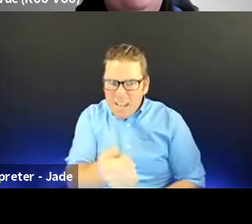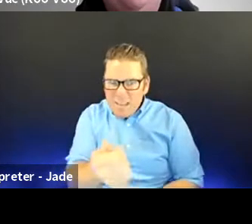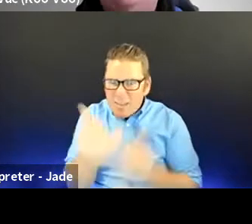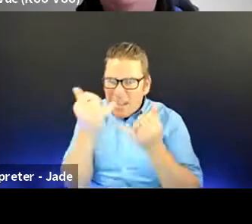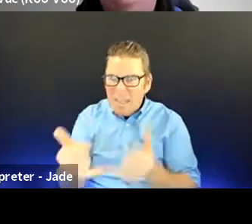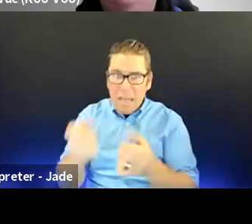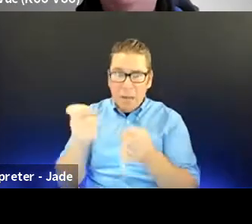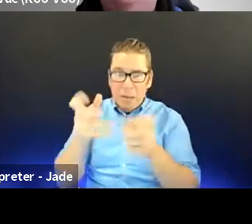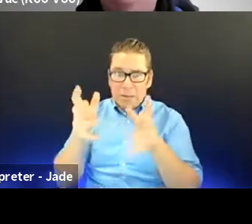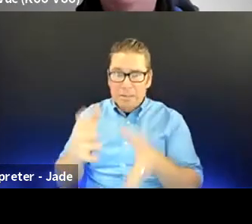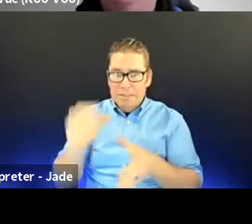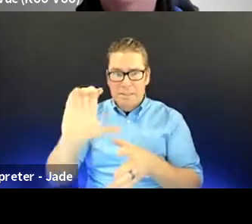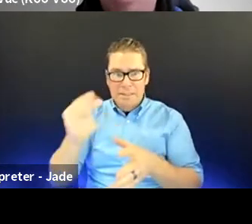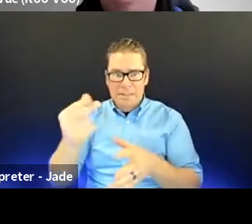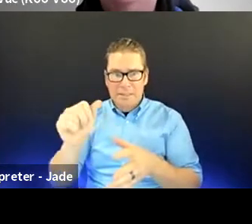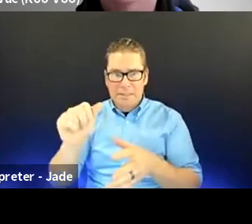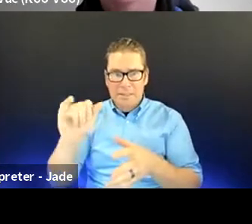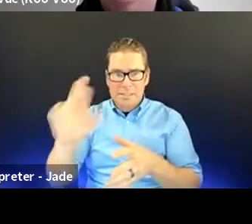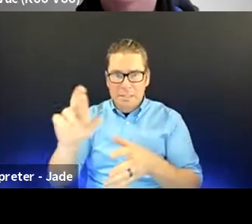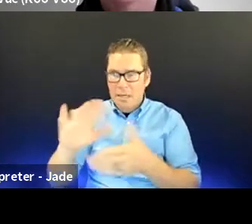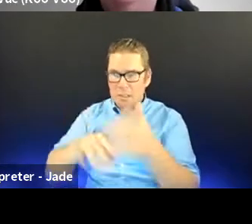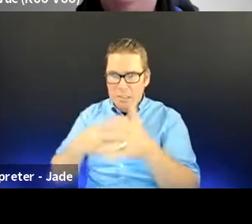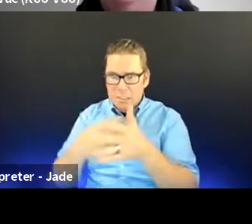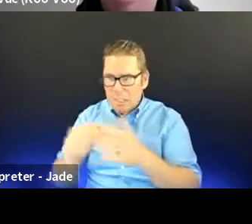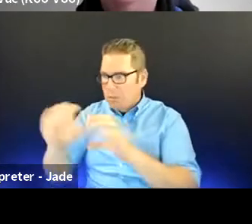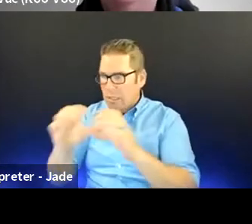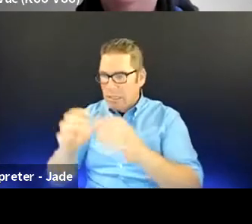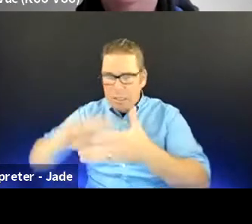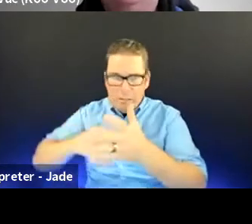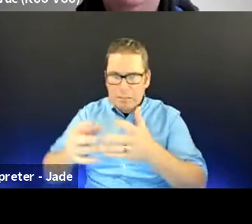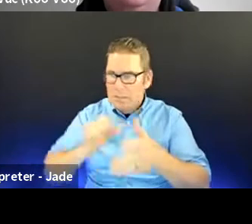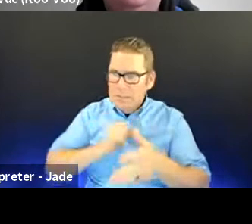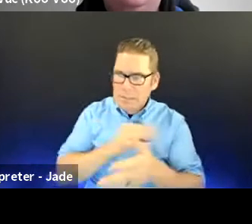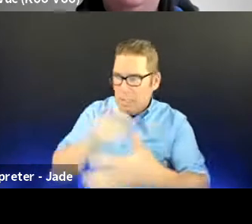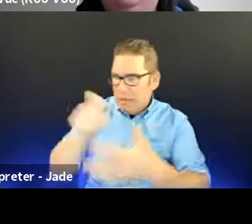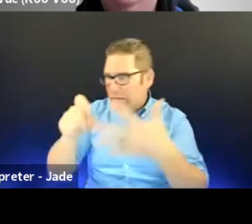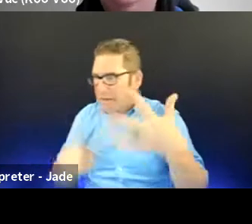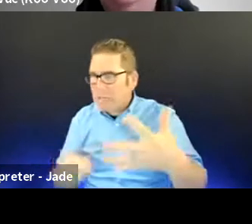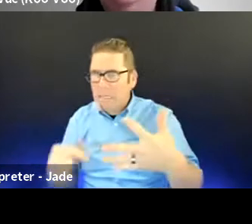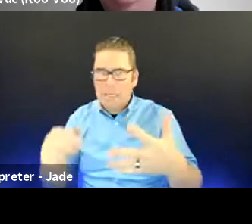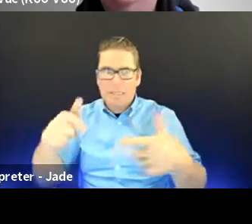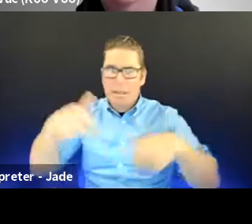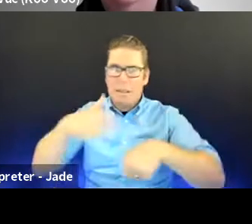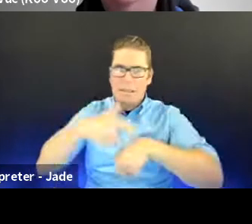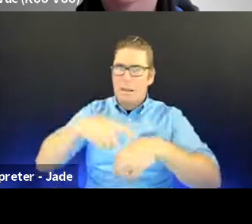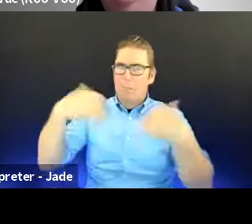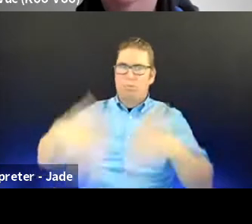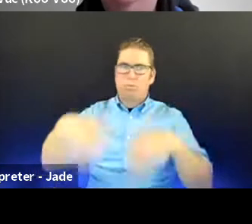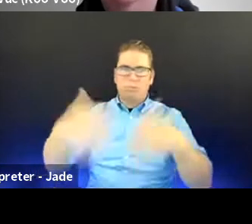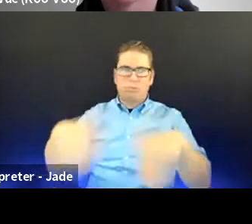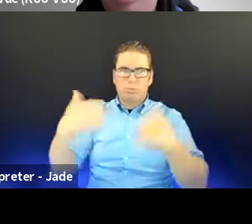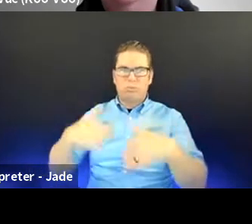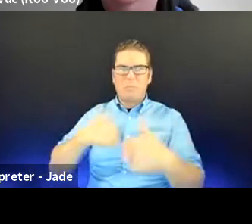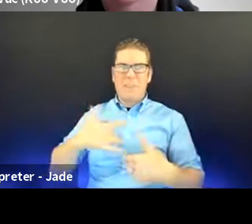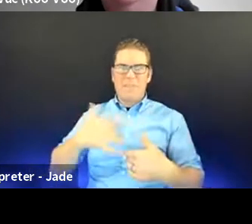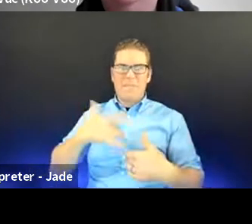to schedule classes, to address the faculty needs. And I will say, I feel like I got older a lot faster this year because of all the